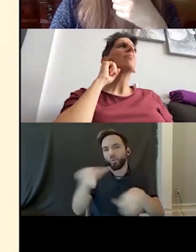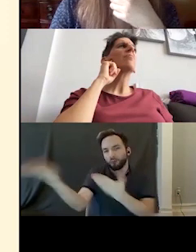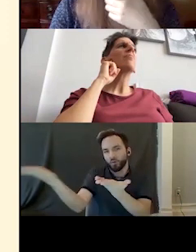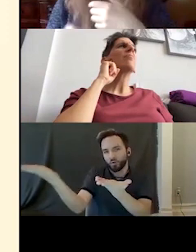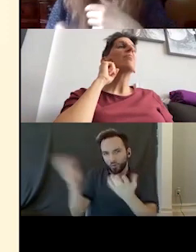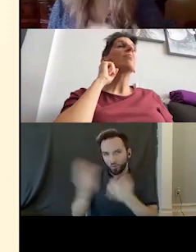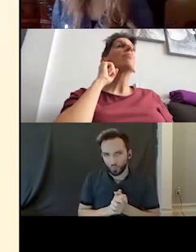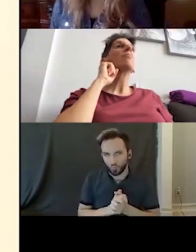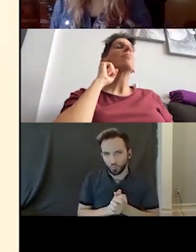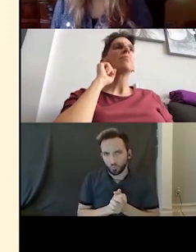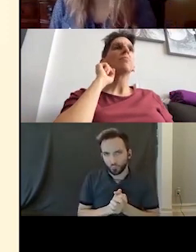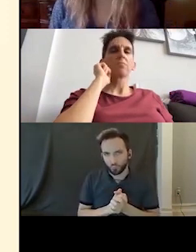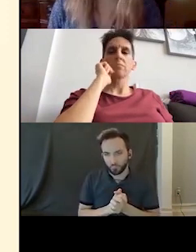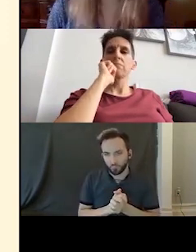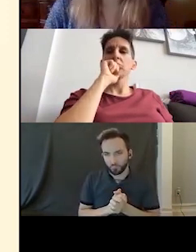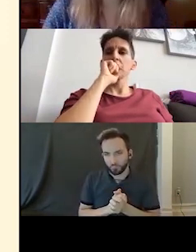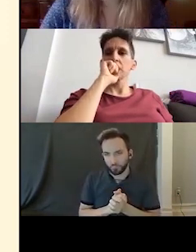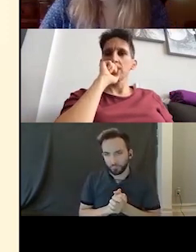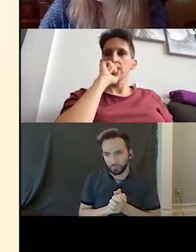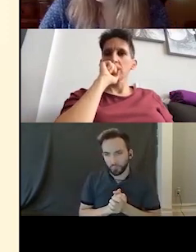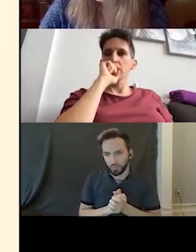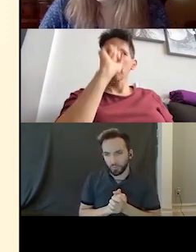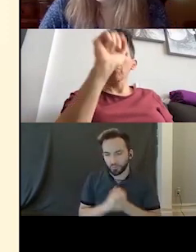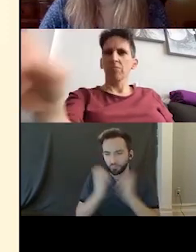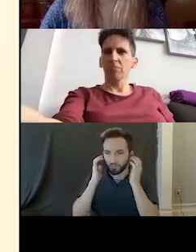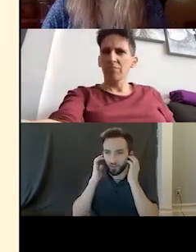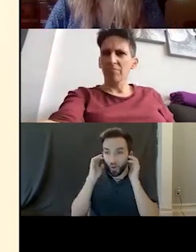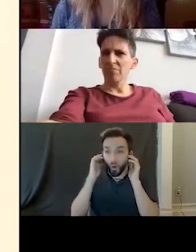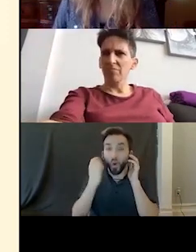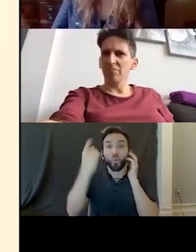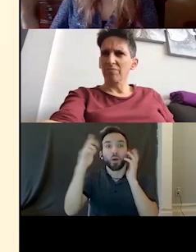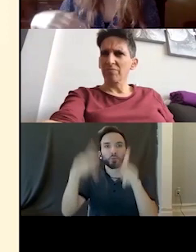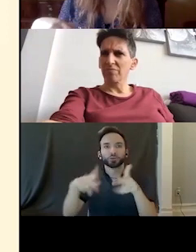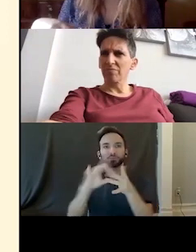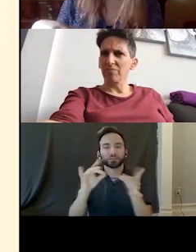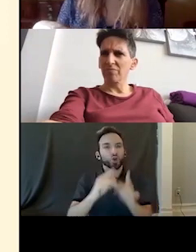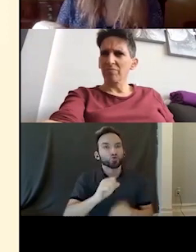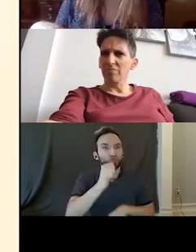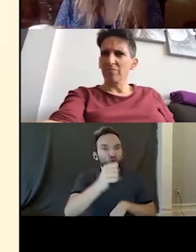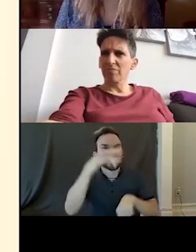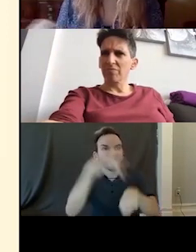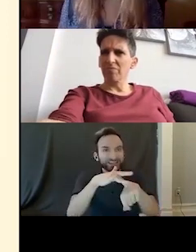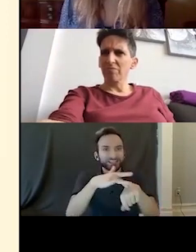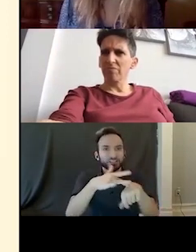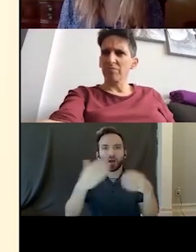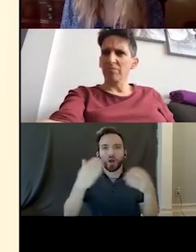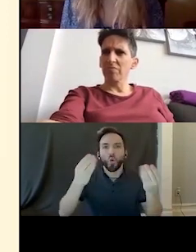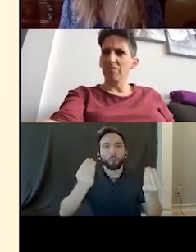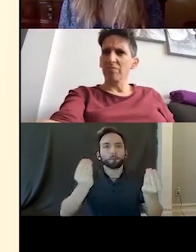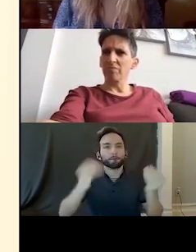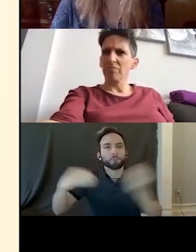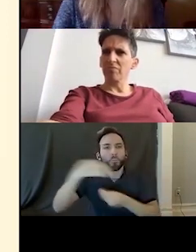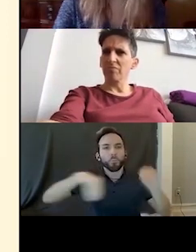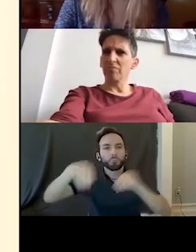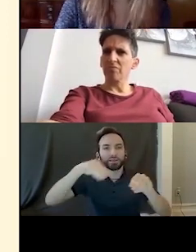Oh yeah, somebody was talking, don't touch their mobility aid. Yeah, when we're talking of allyship, yeah, probably you're curious and